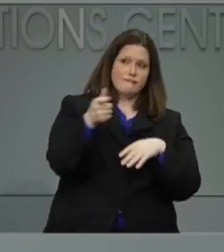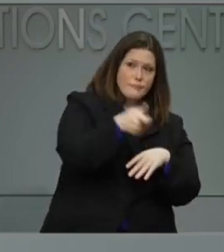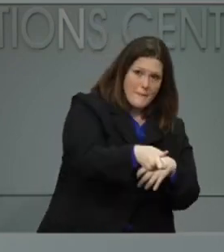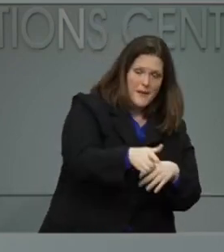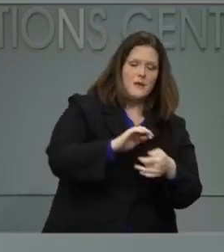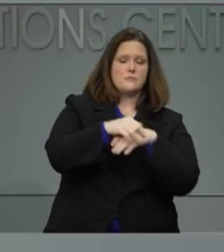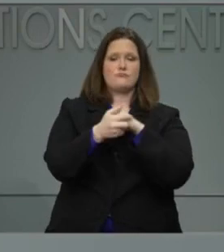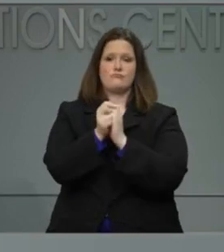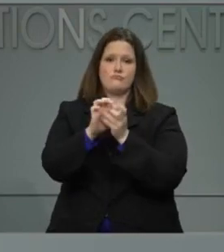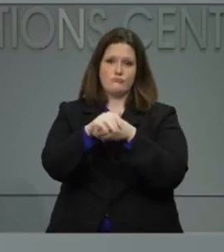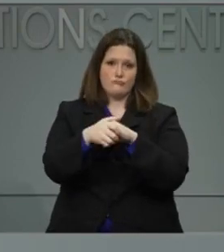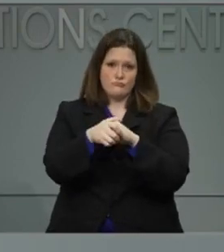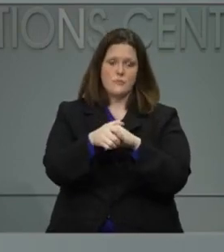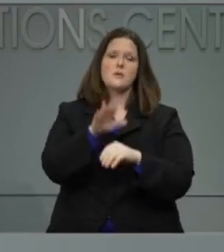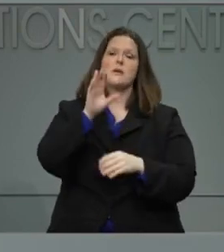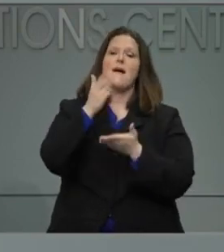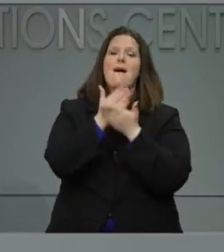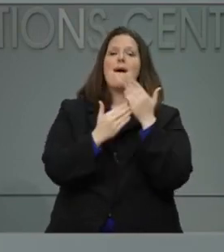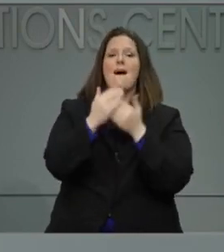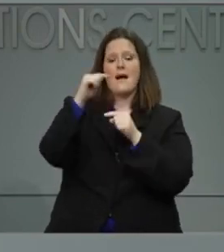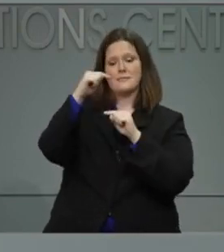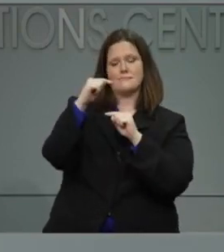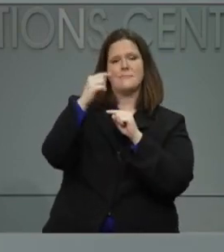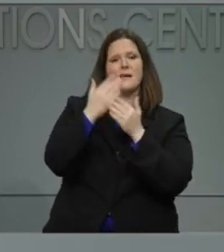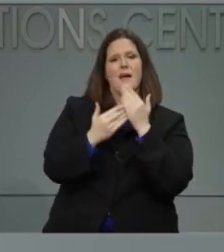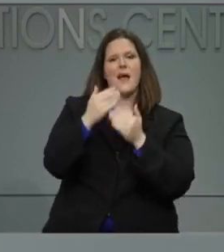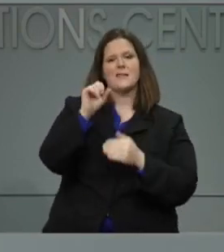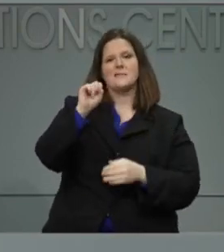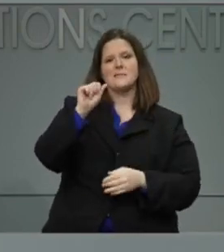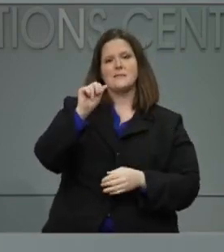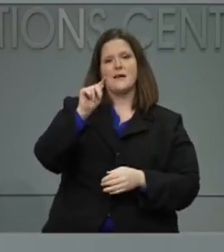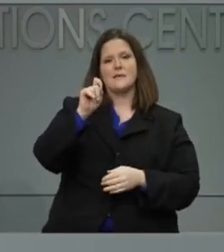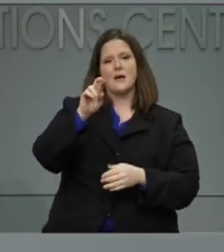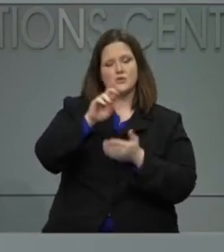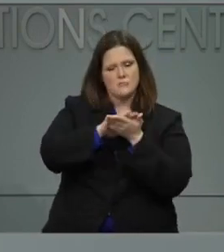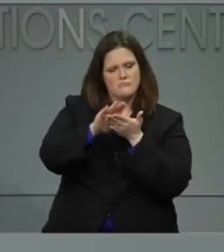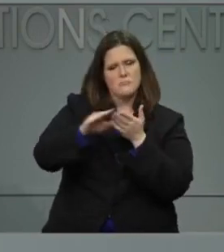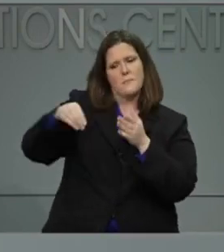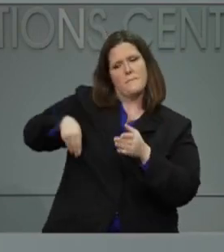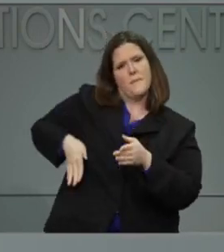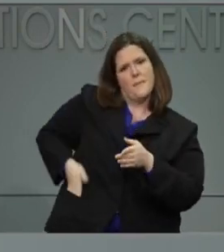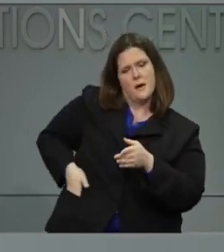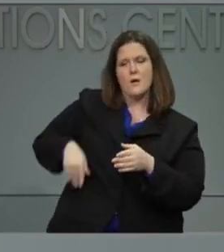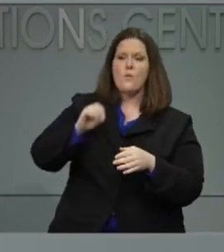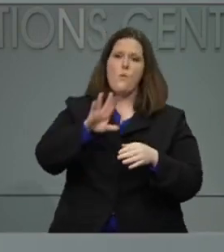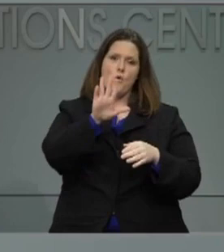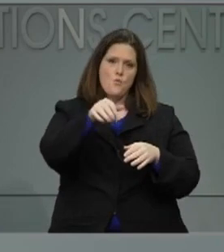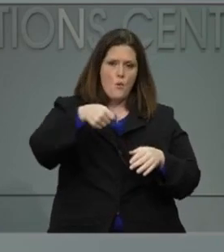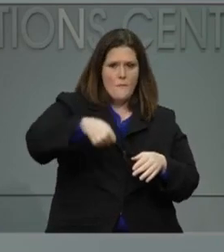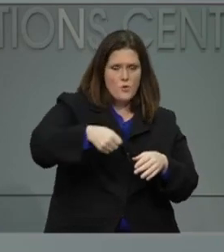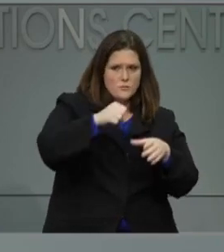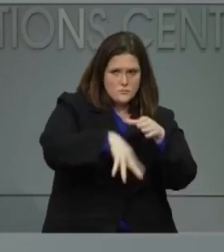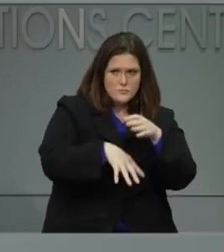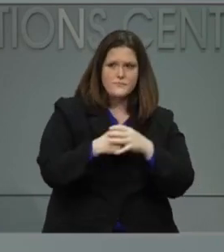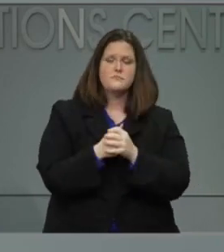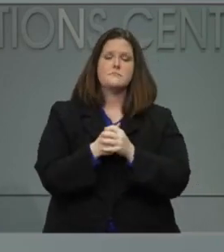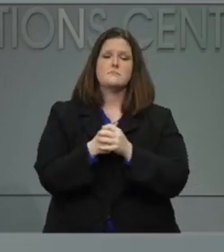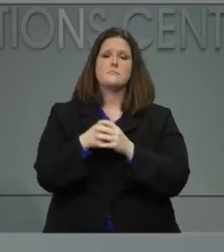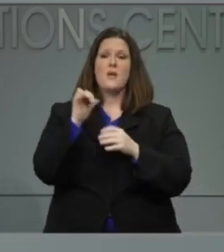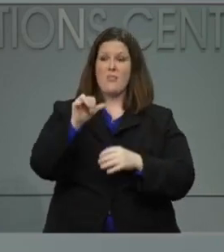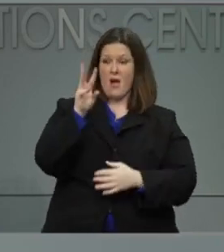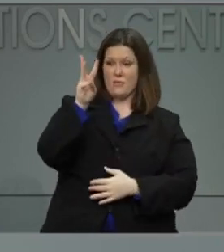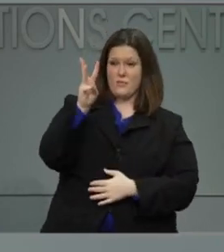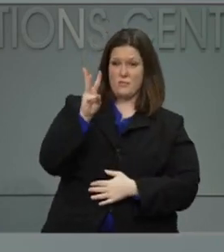often. Public awareness about the 3 W's and how to practice them has been critical to slowing the spread of the virus in North Carolina.